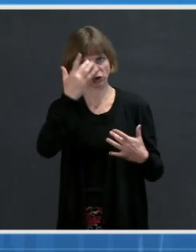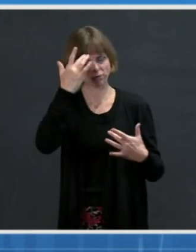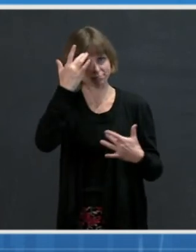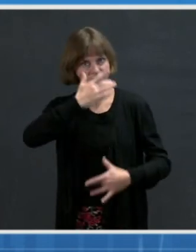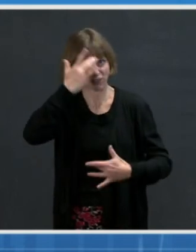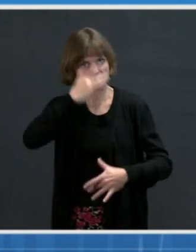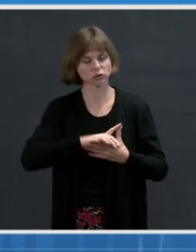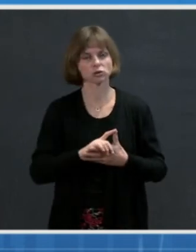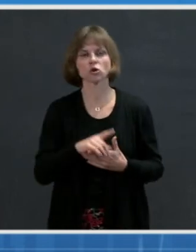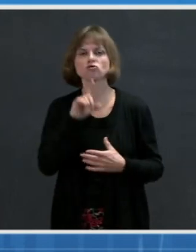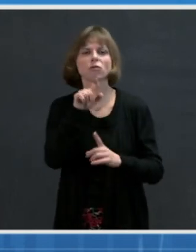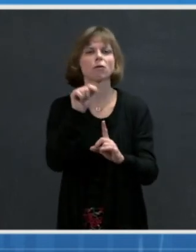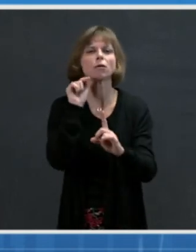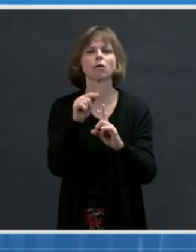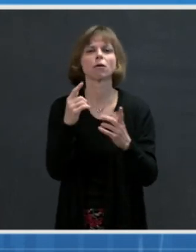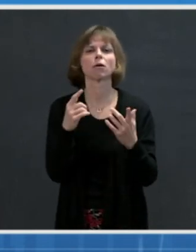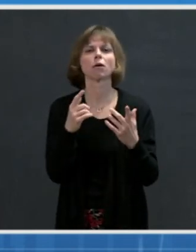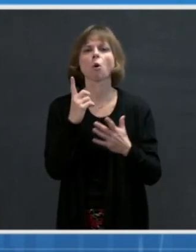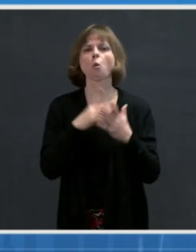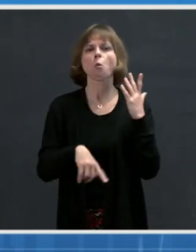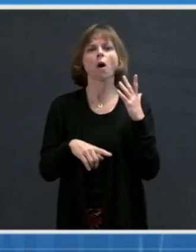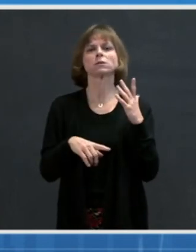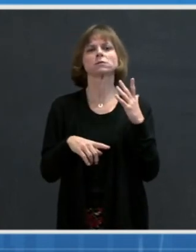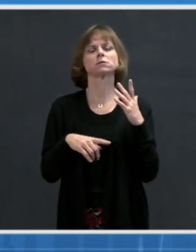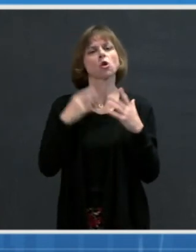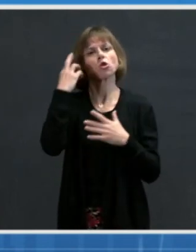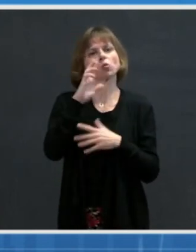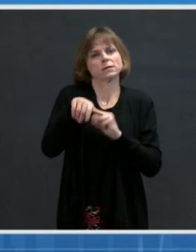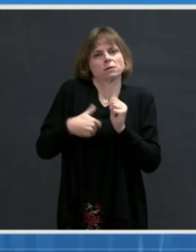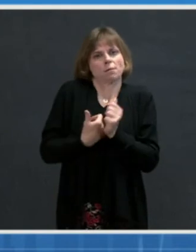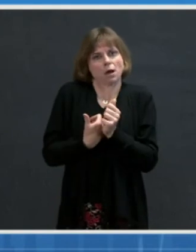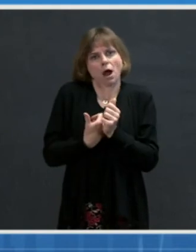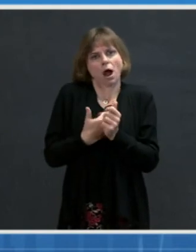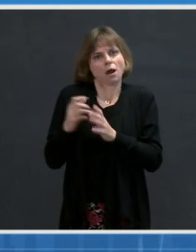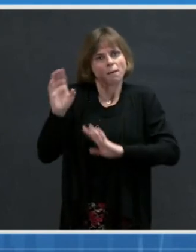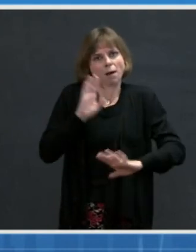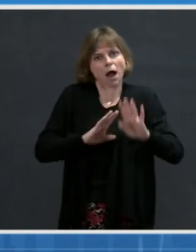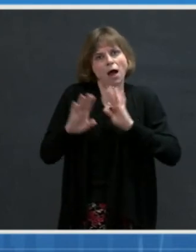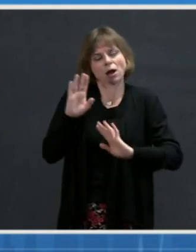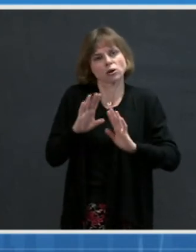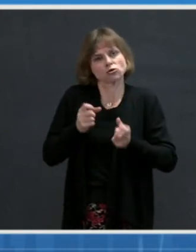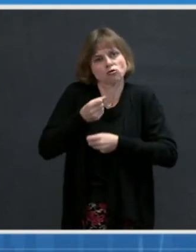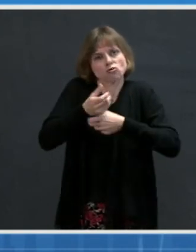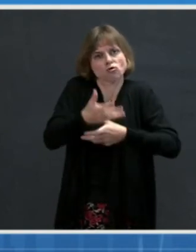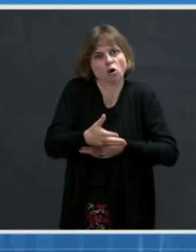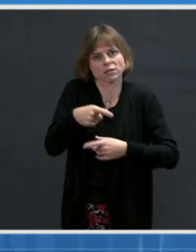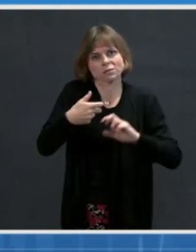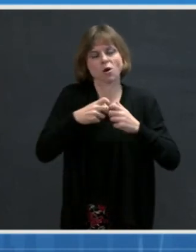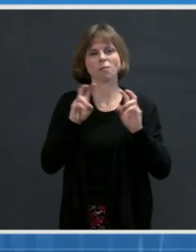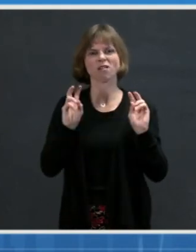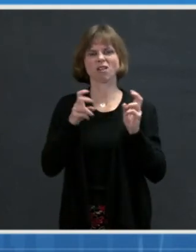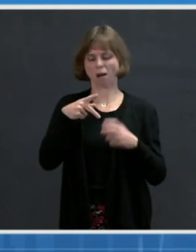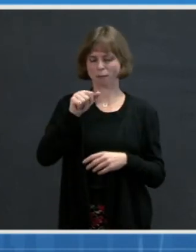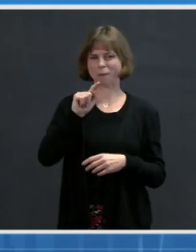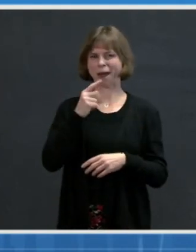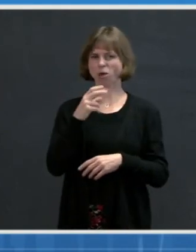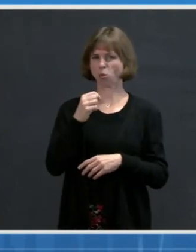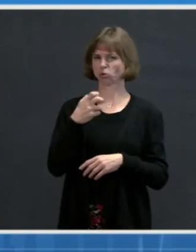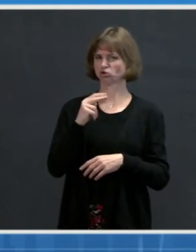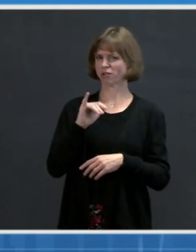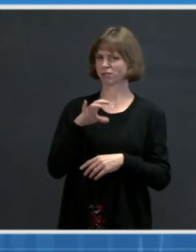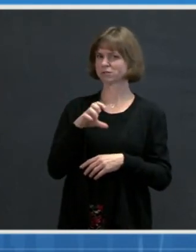is the underlying biological cause of these prolonged symptoms? We refer to that as pathogenesis. What